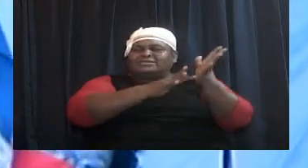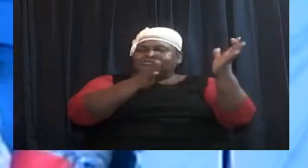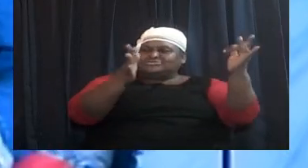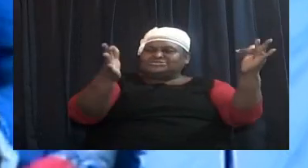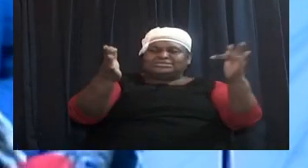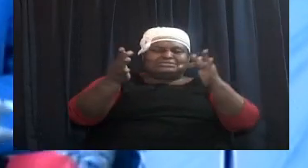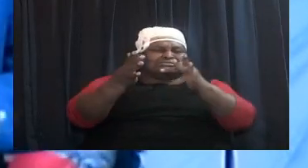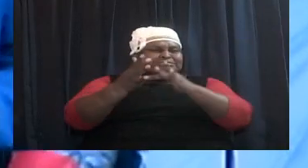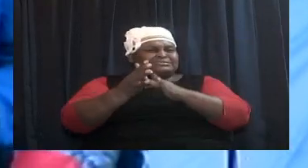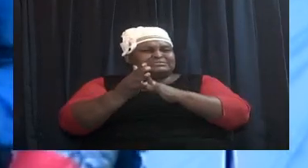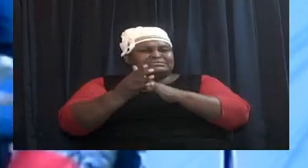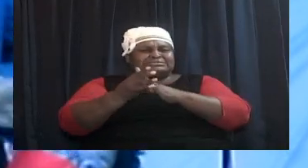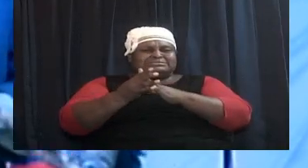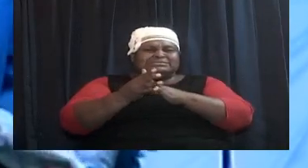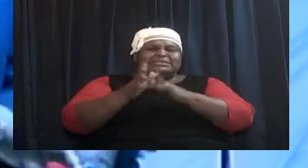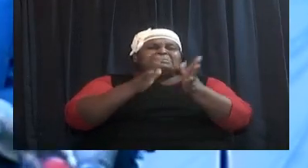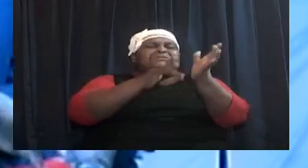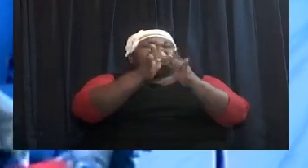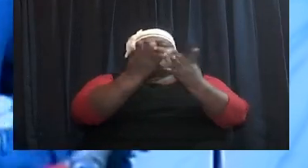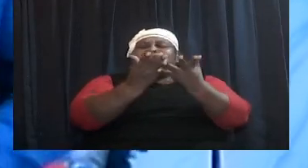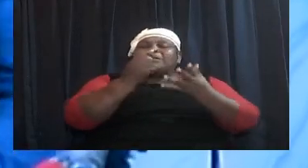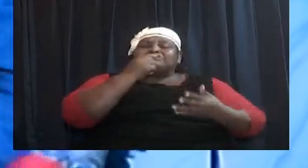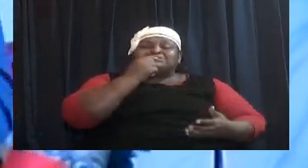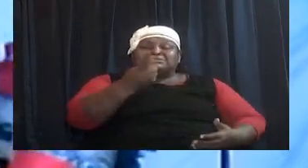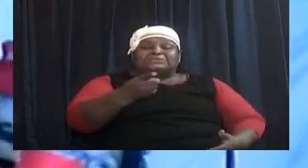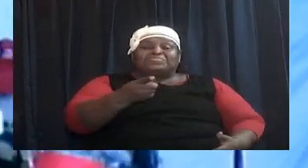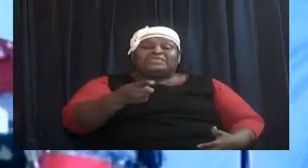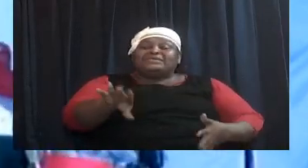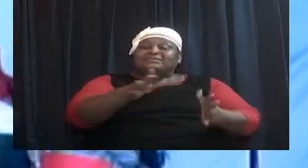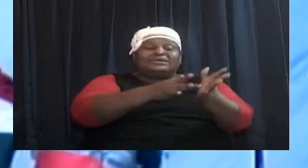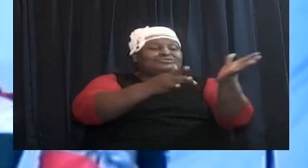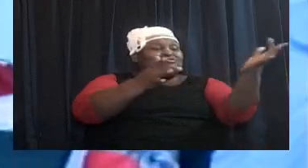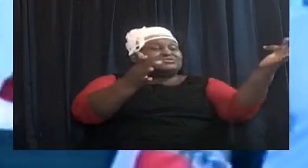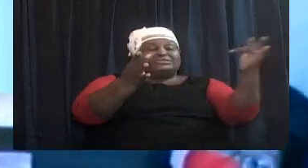Jesus, amen. The Bible says that